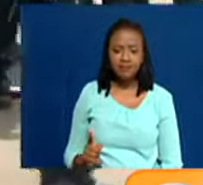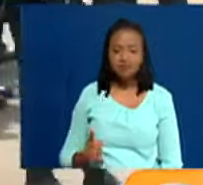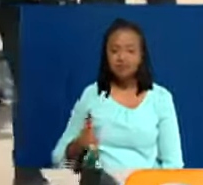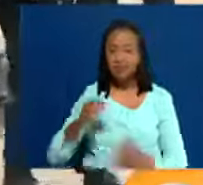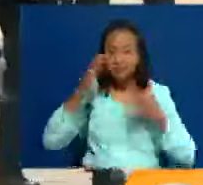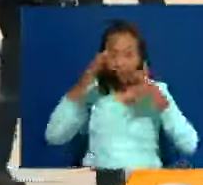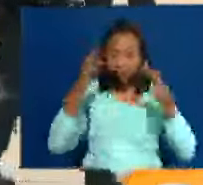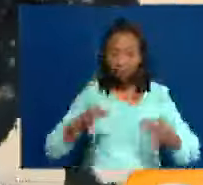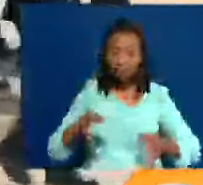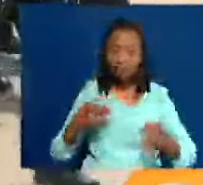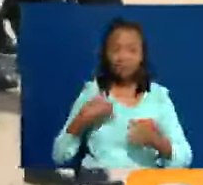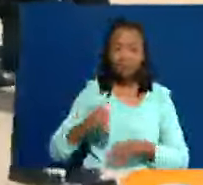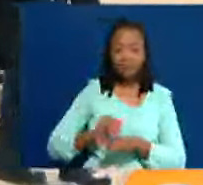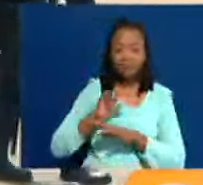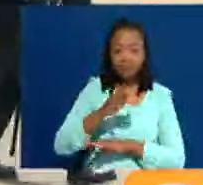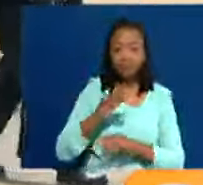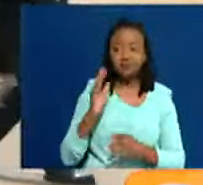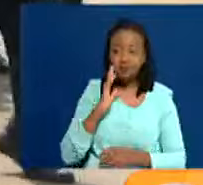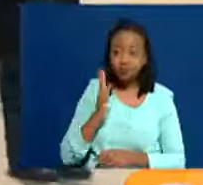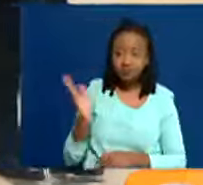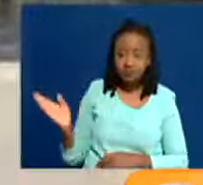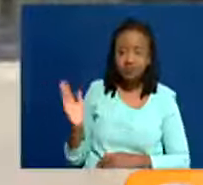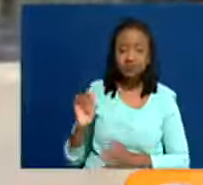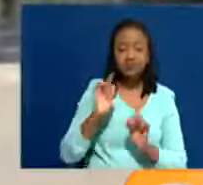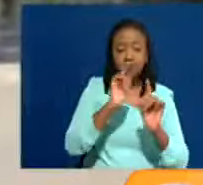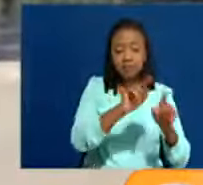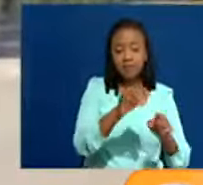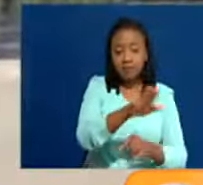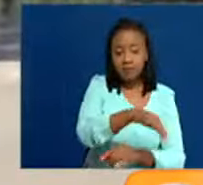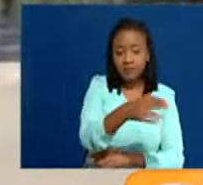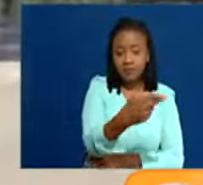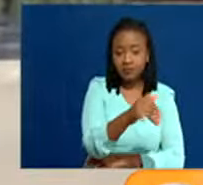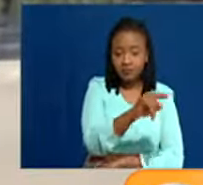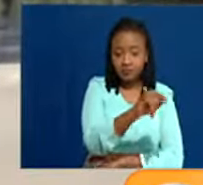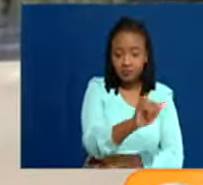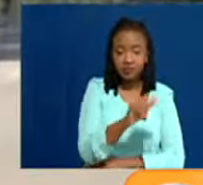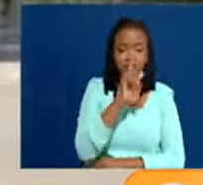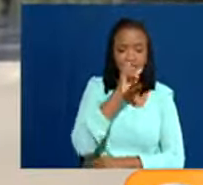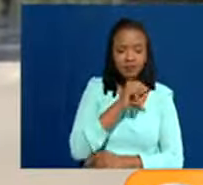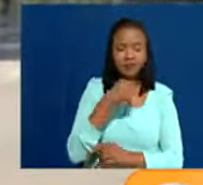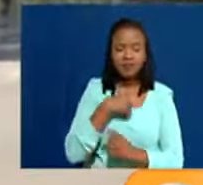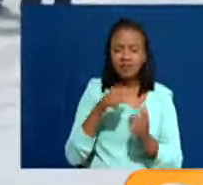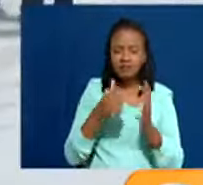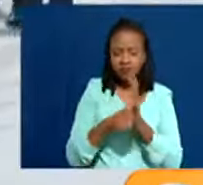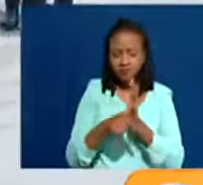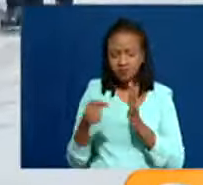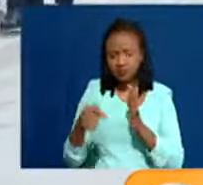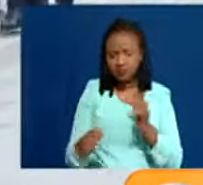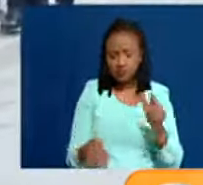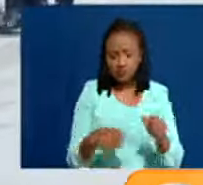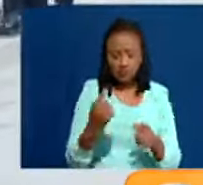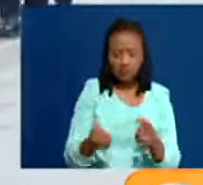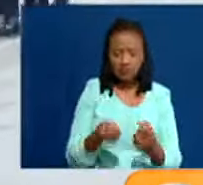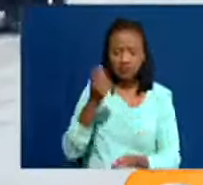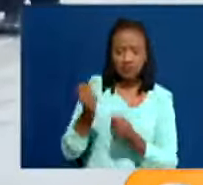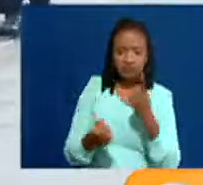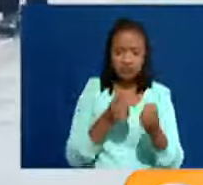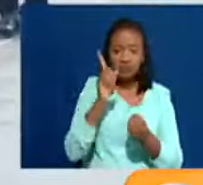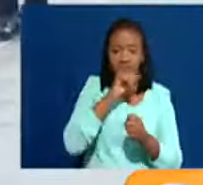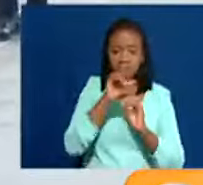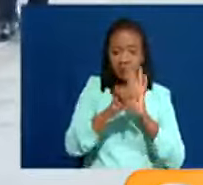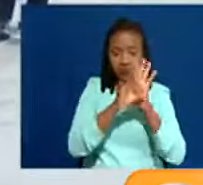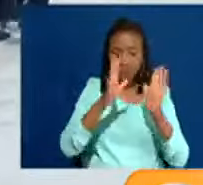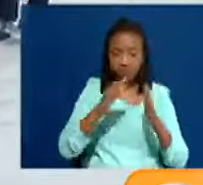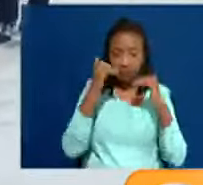Haiti has been marred with a lot of controversy, and a lawyer had already gone to court seeking to stop the deployment, arguing